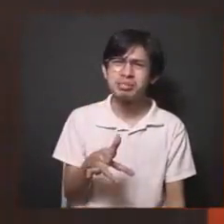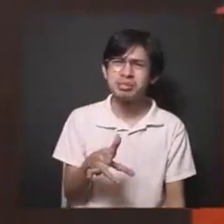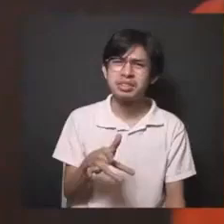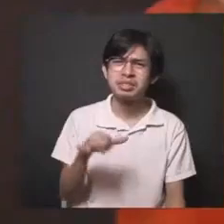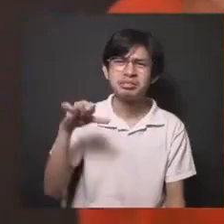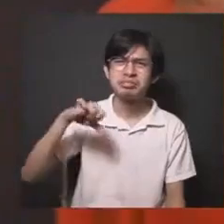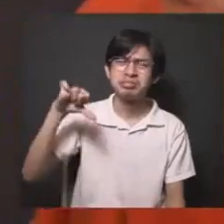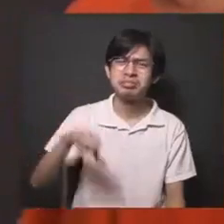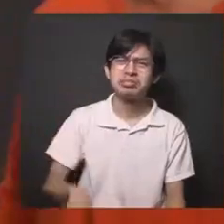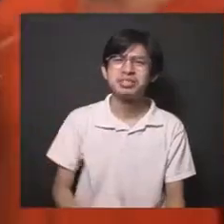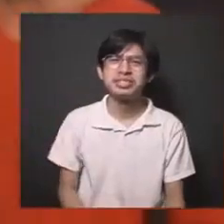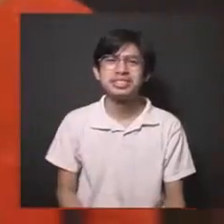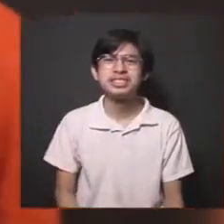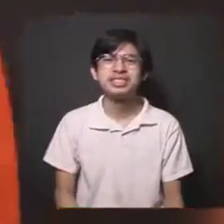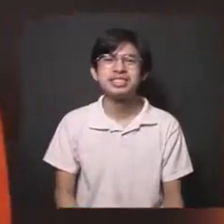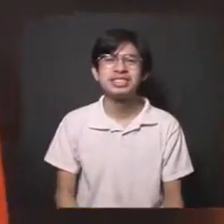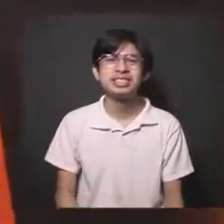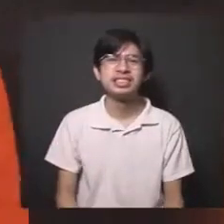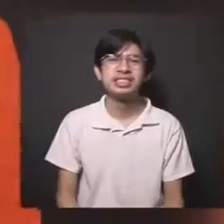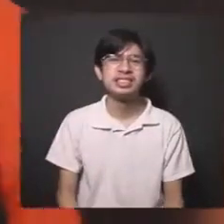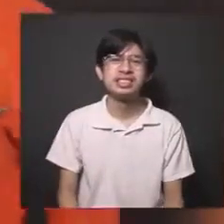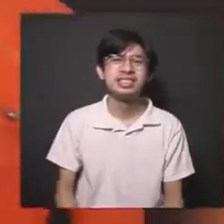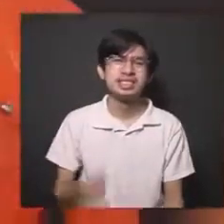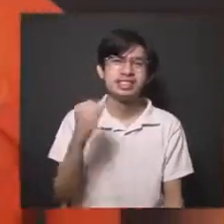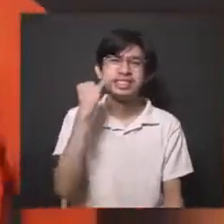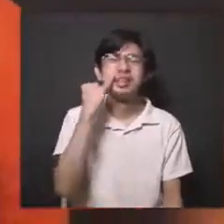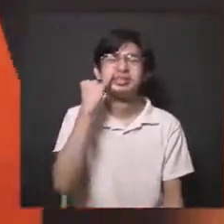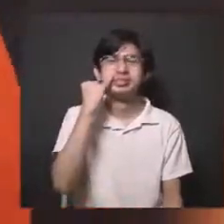booger. Okay, let's give a big hand to Kael.